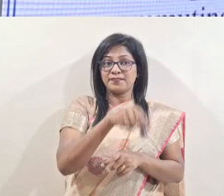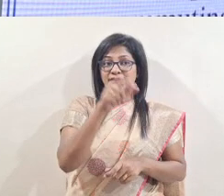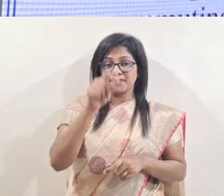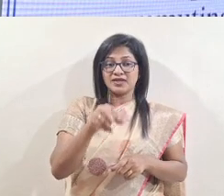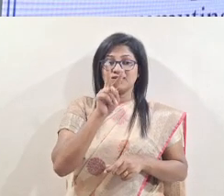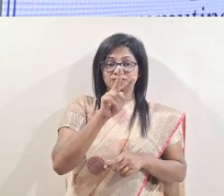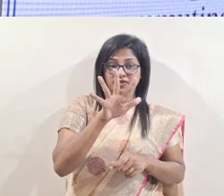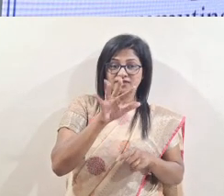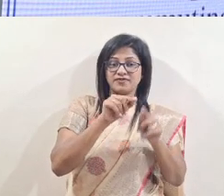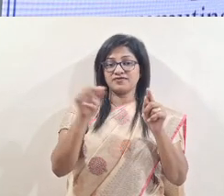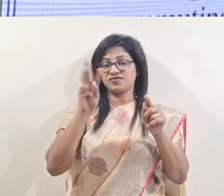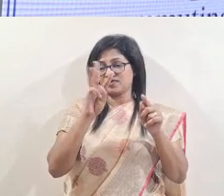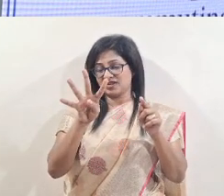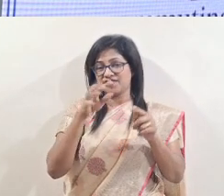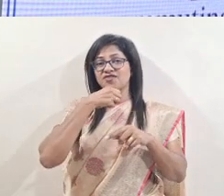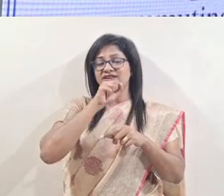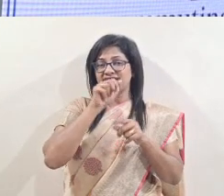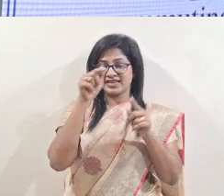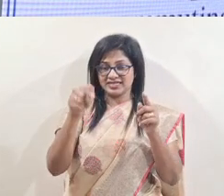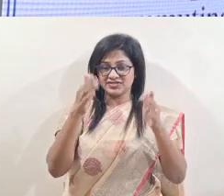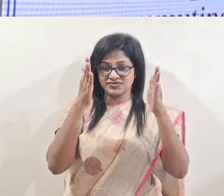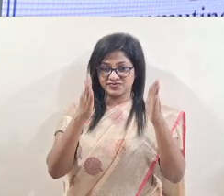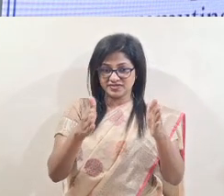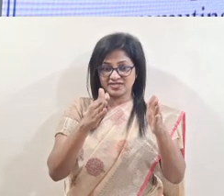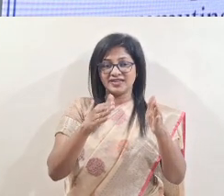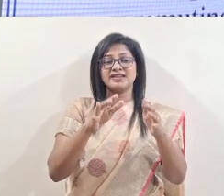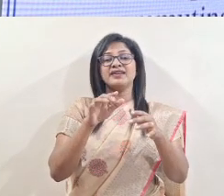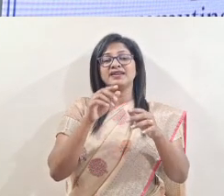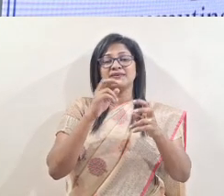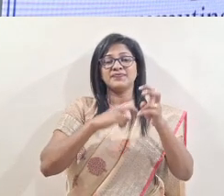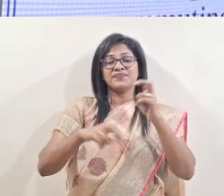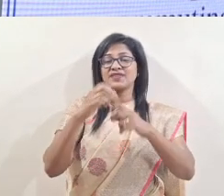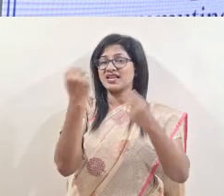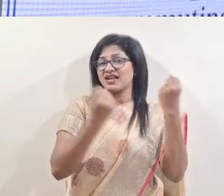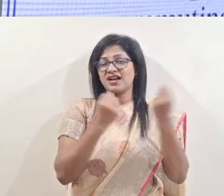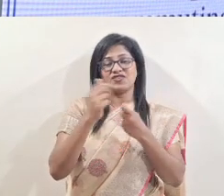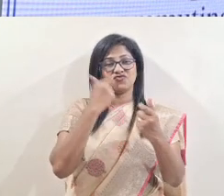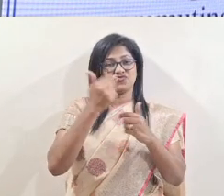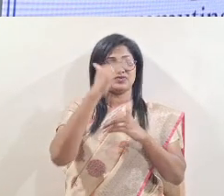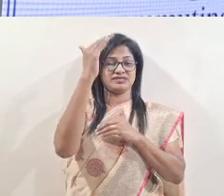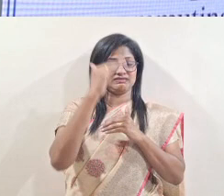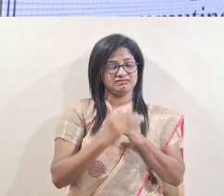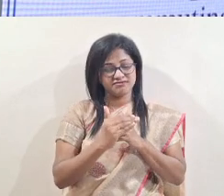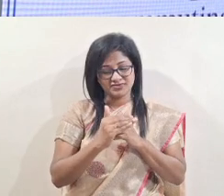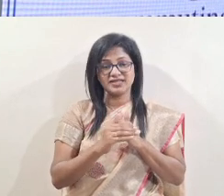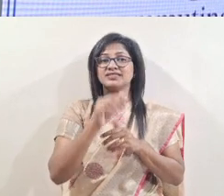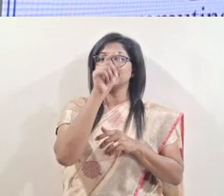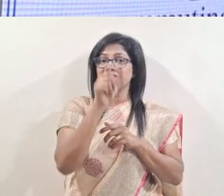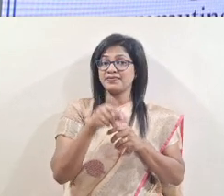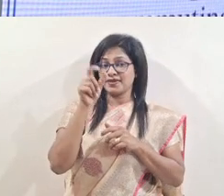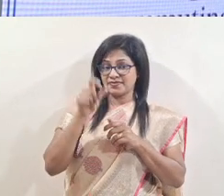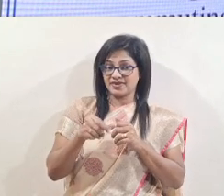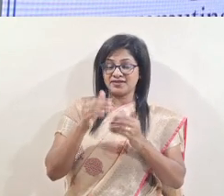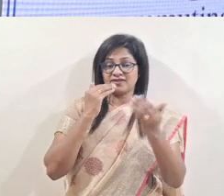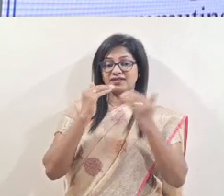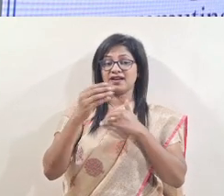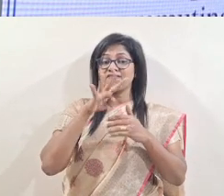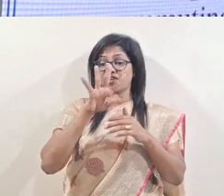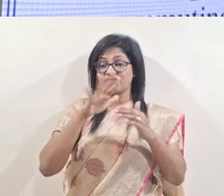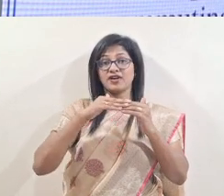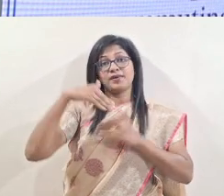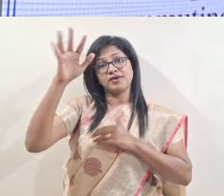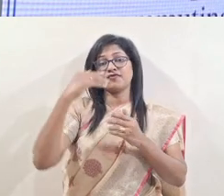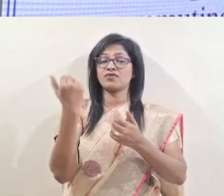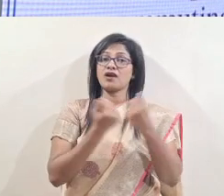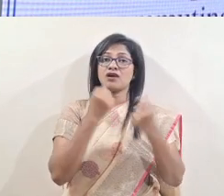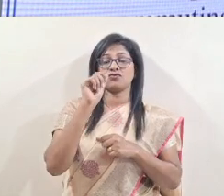34 years age bracket, they are less likely to commute by car compared to individuals whose age was beyond 45 years.